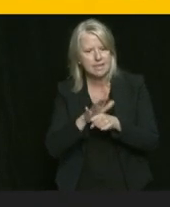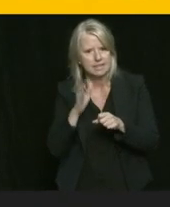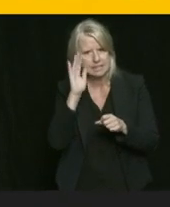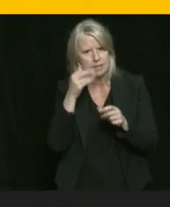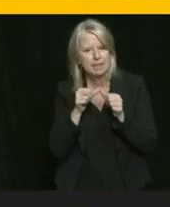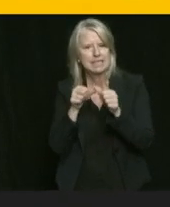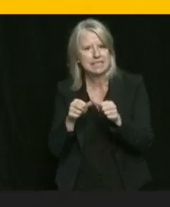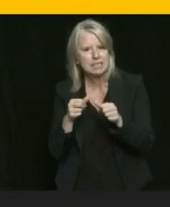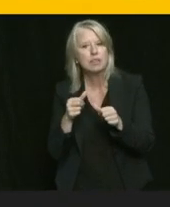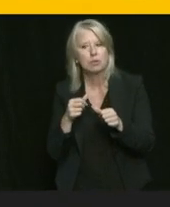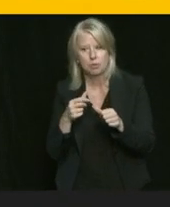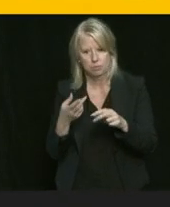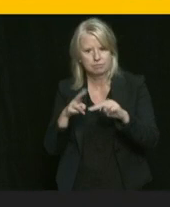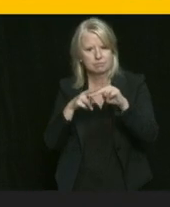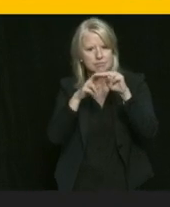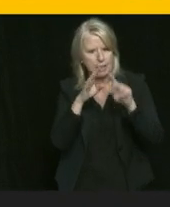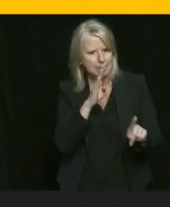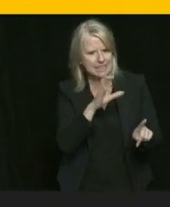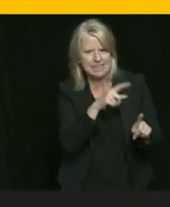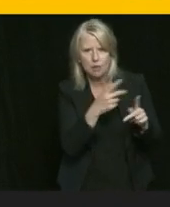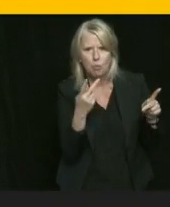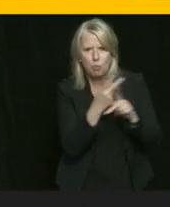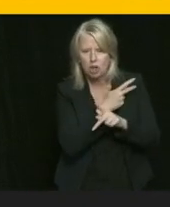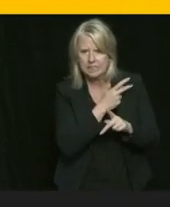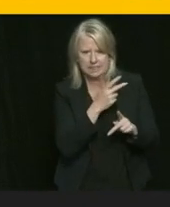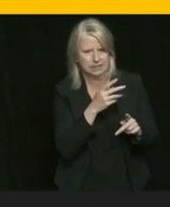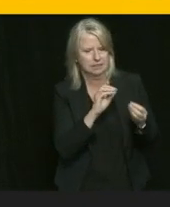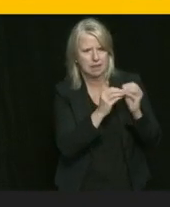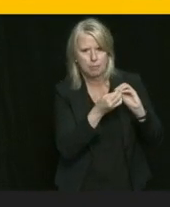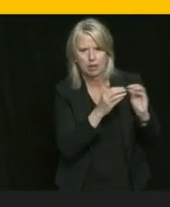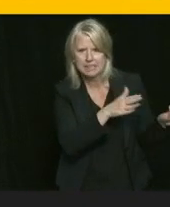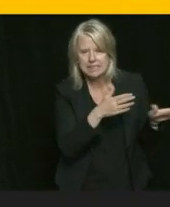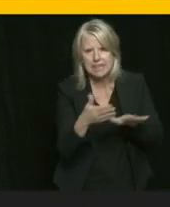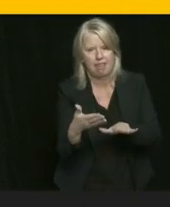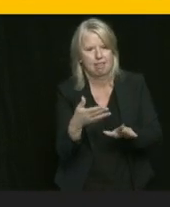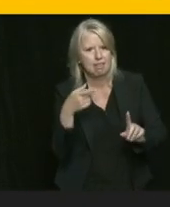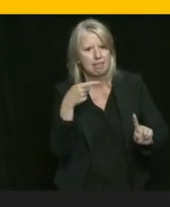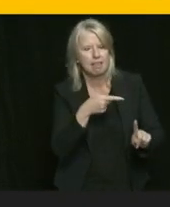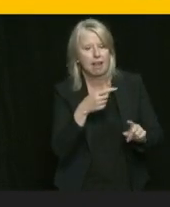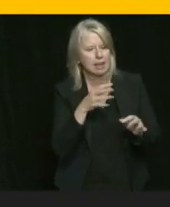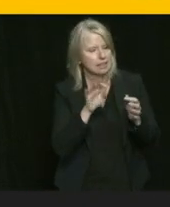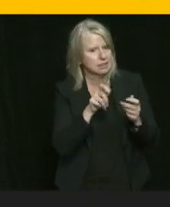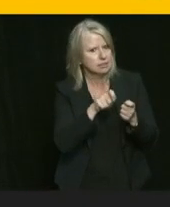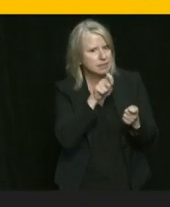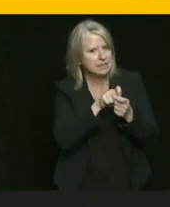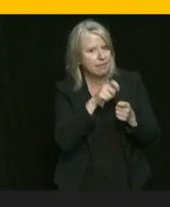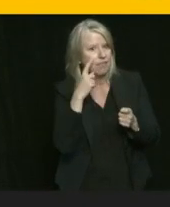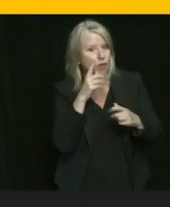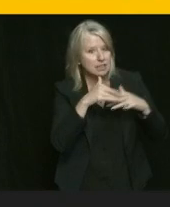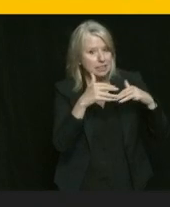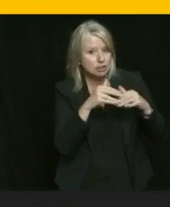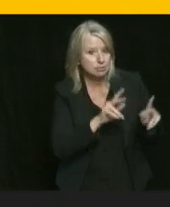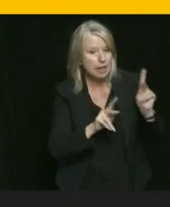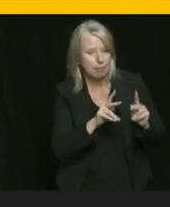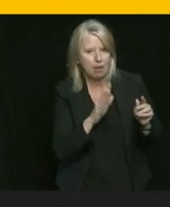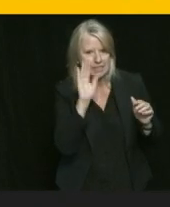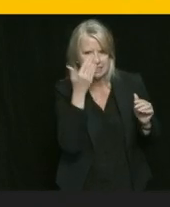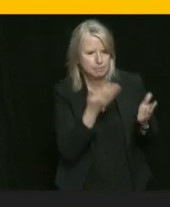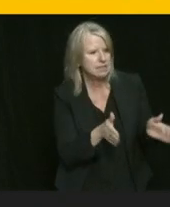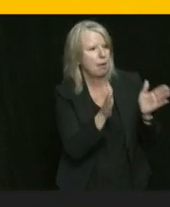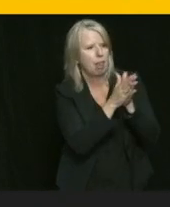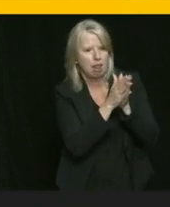last month in British Columbia, it's been one of the deadliest on record. Deaths specifically for Indigenous people have doubled in some